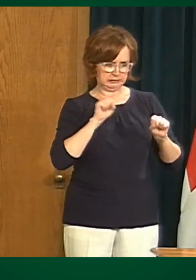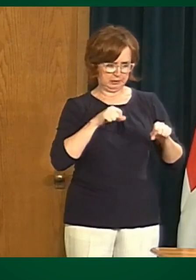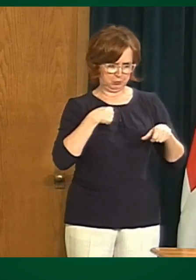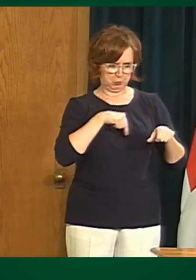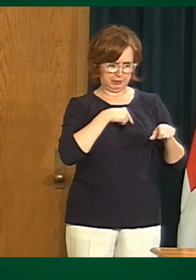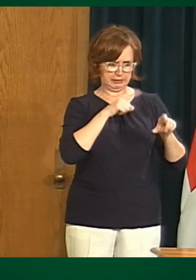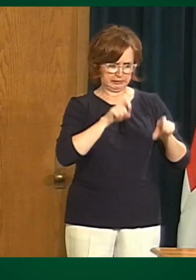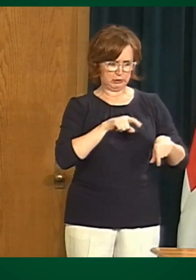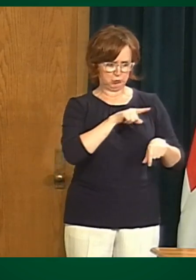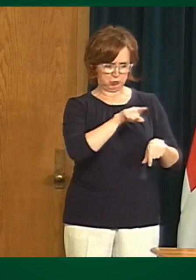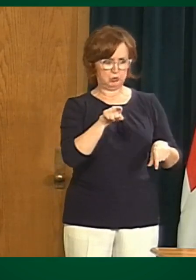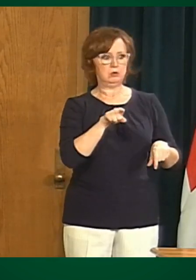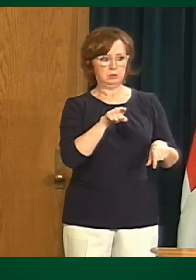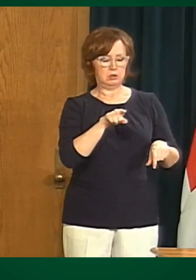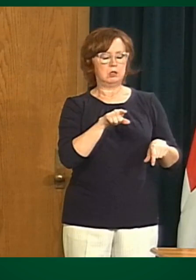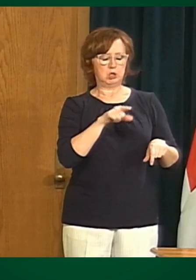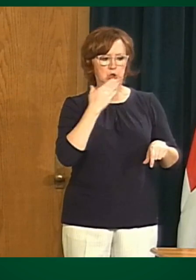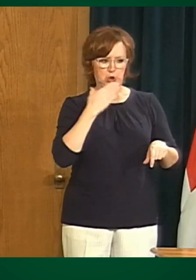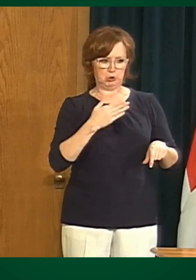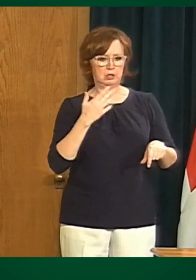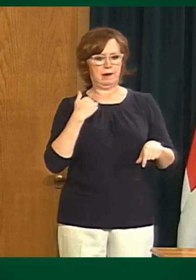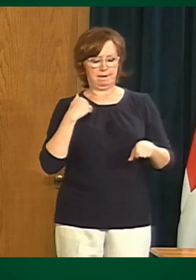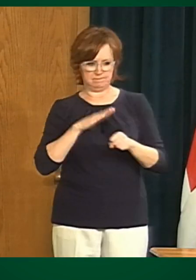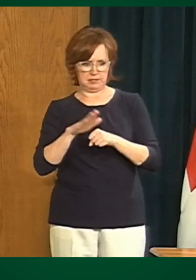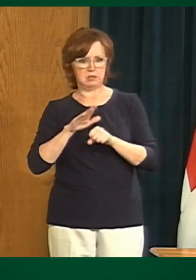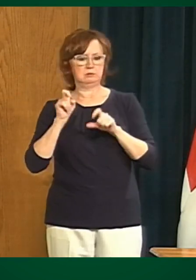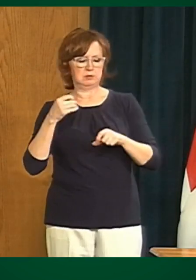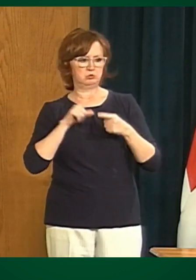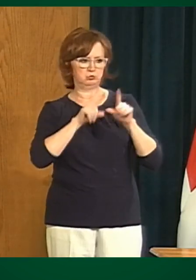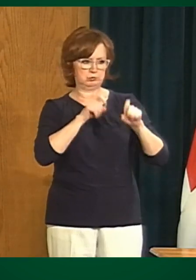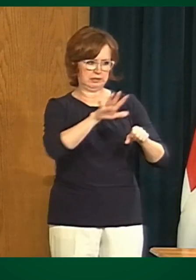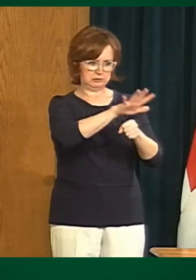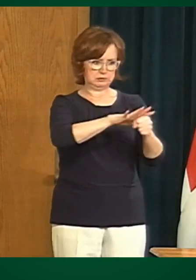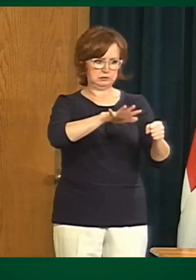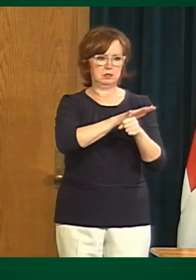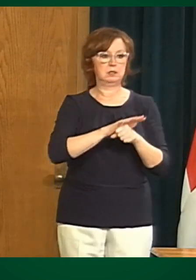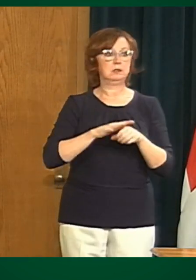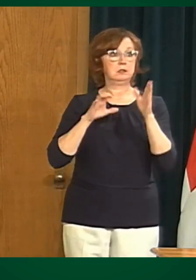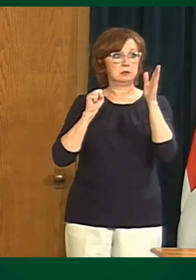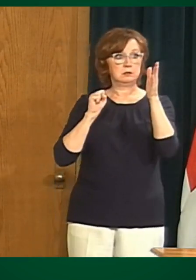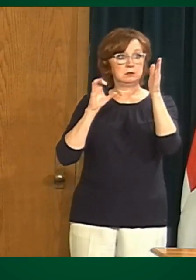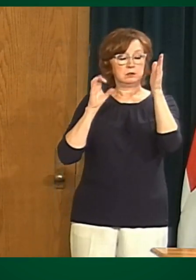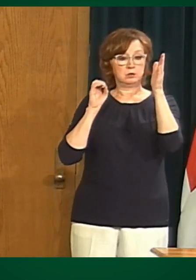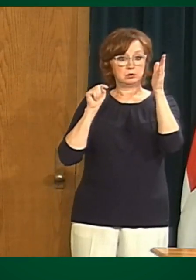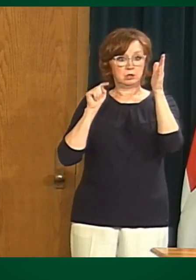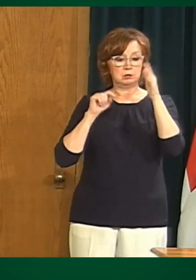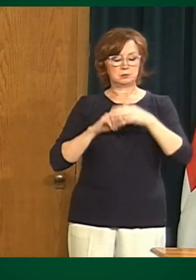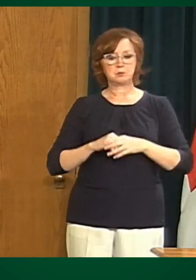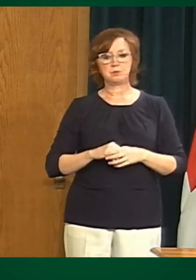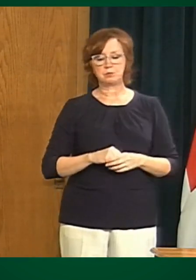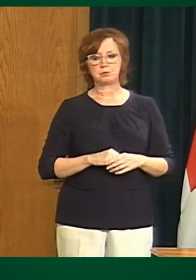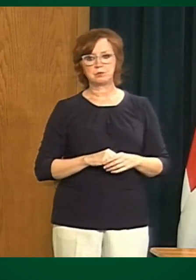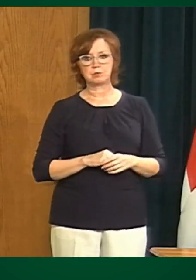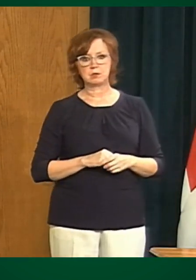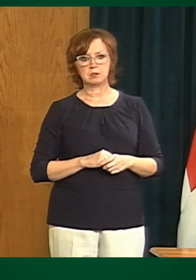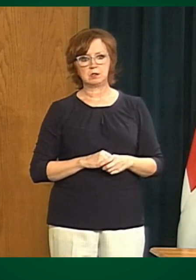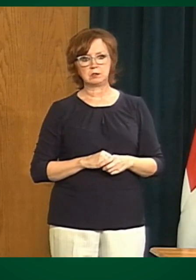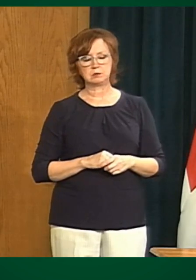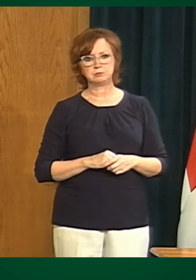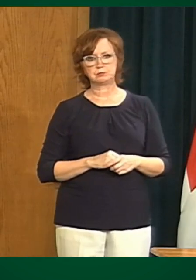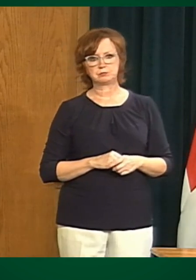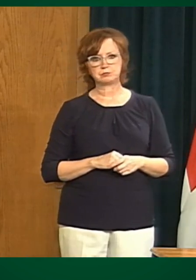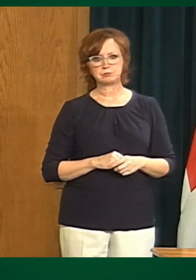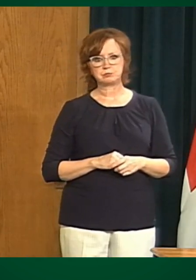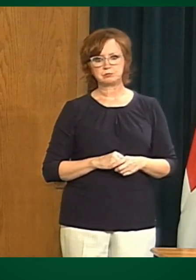we have the resources to test, if need be, the entire community. Scott? So just to follow up on the